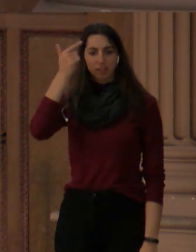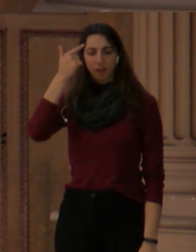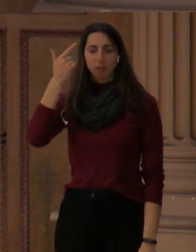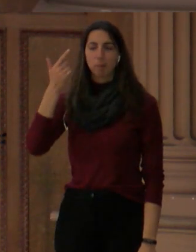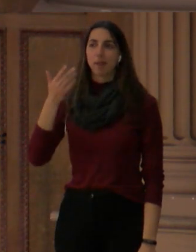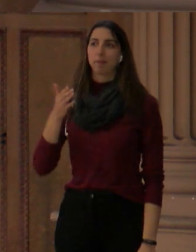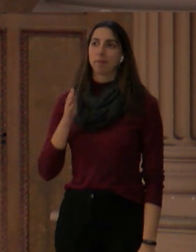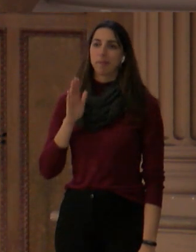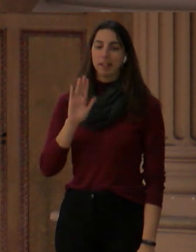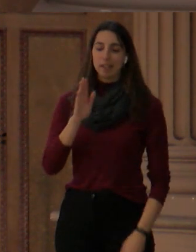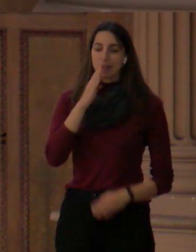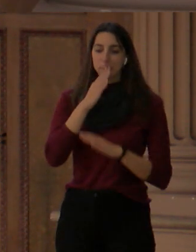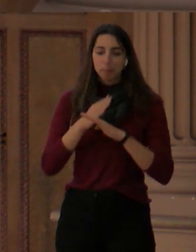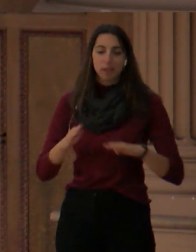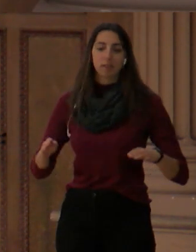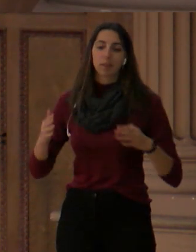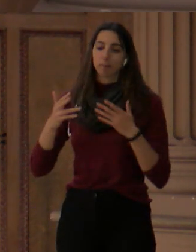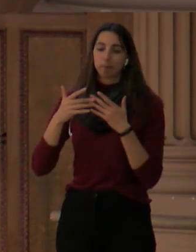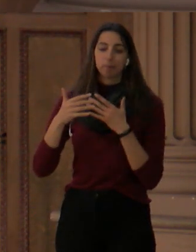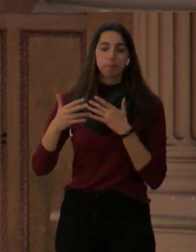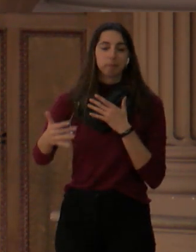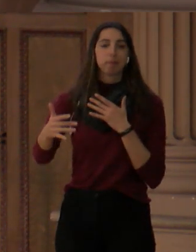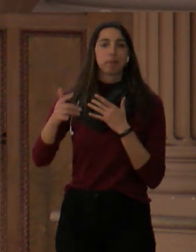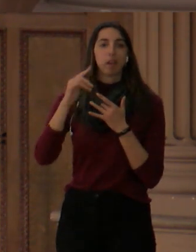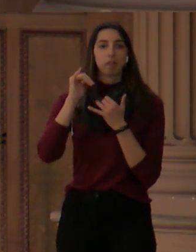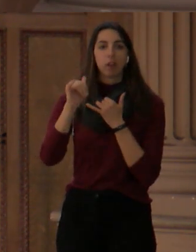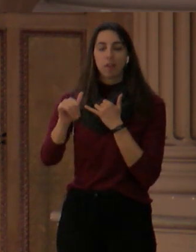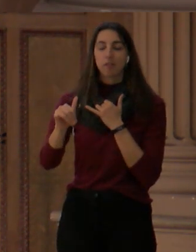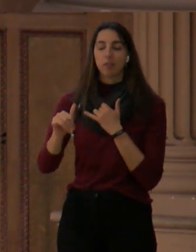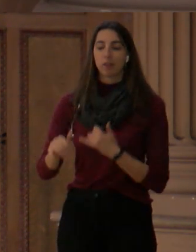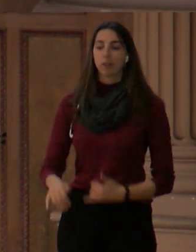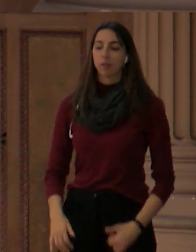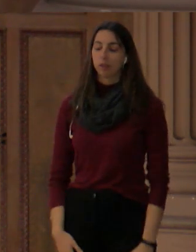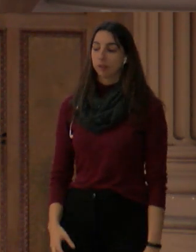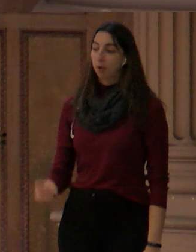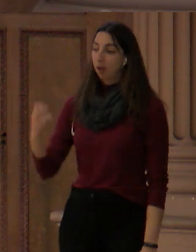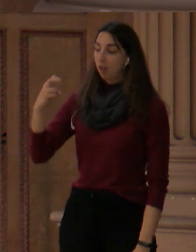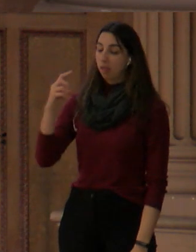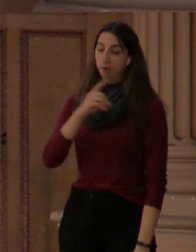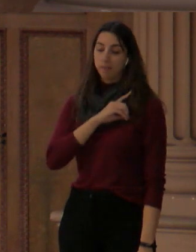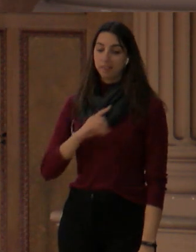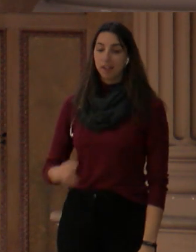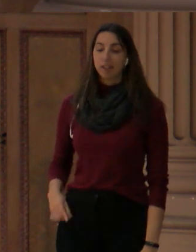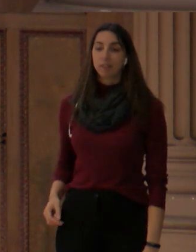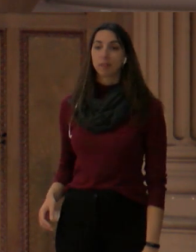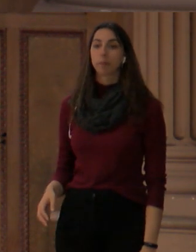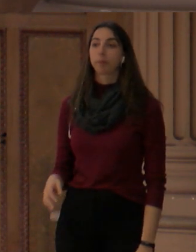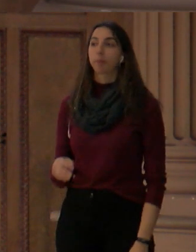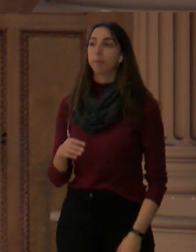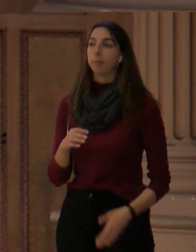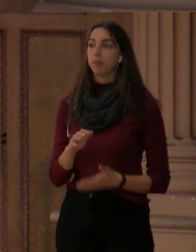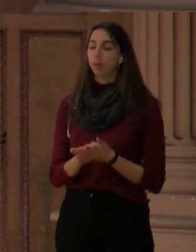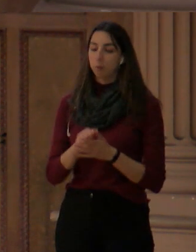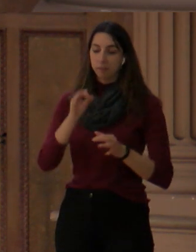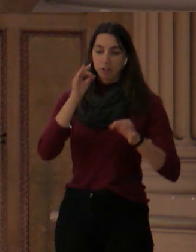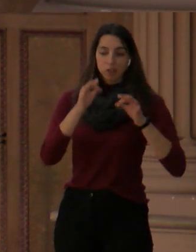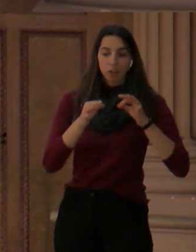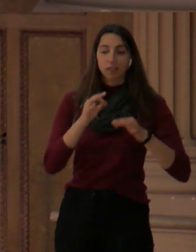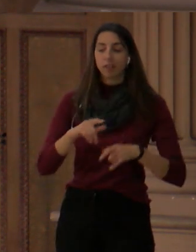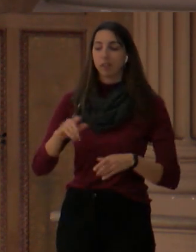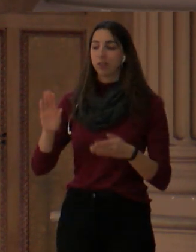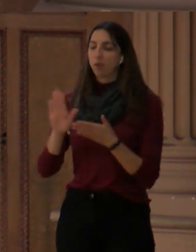will be no end. On the throne of David and over his kingdom to establish it and to uphold it with justice and with righteousness